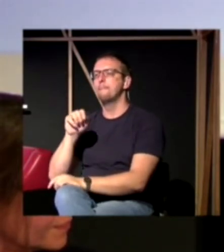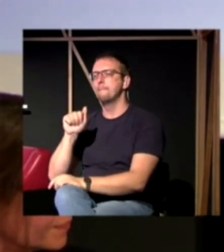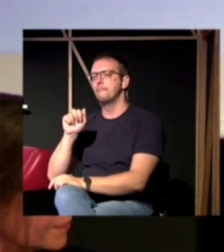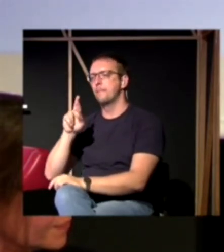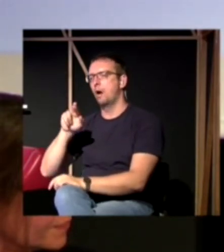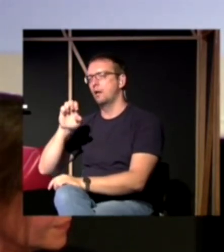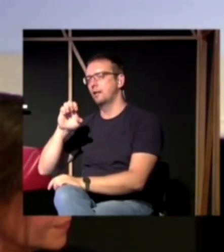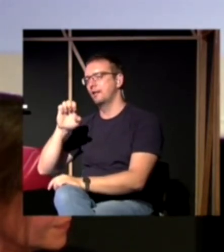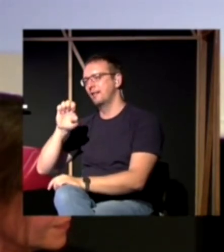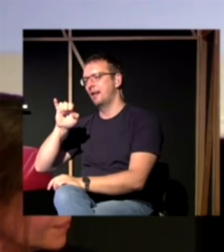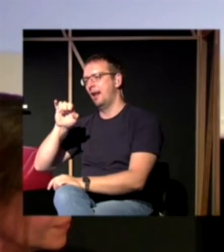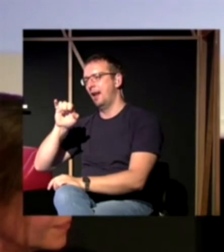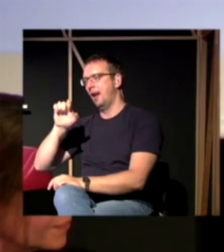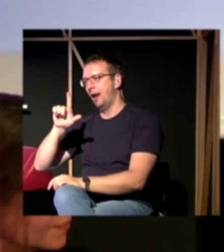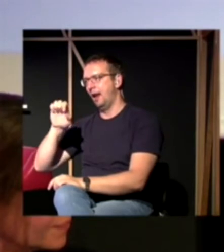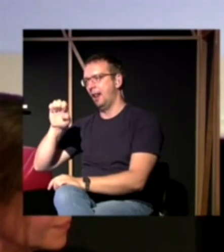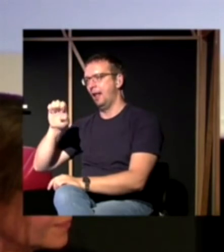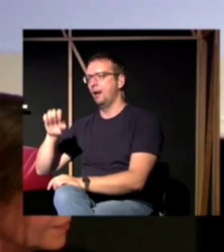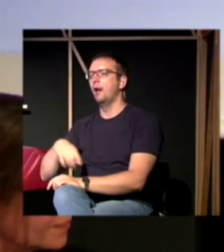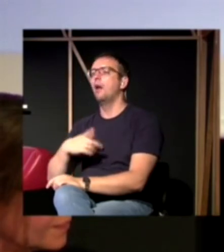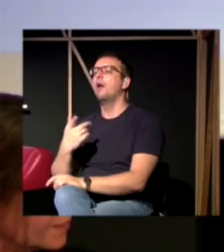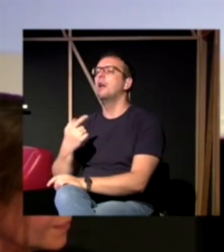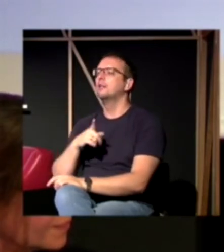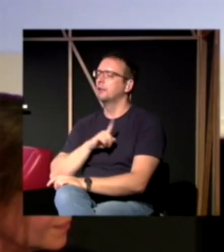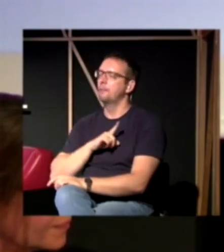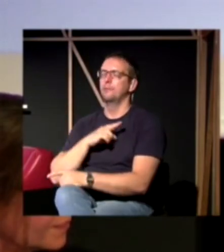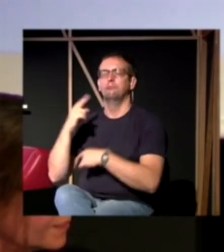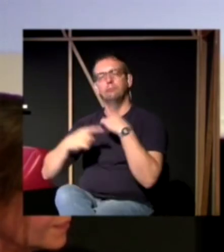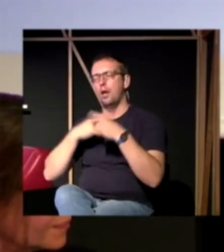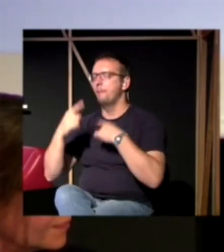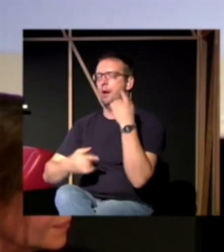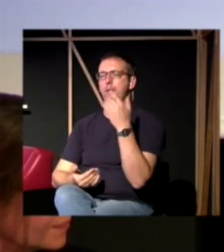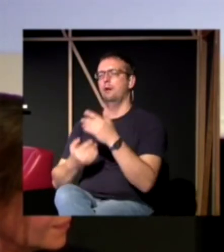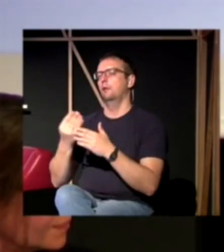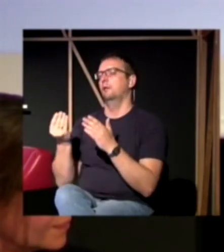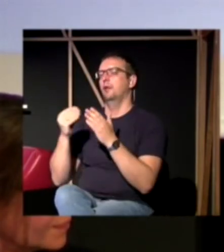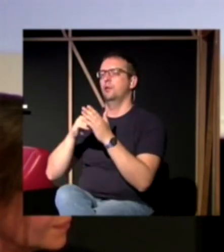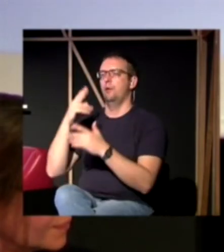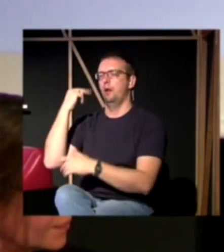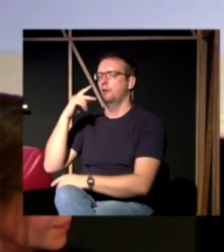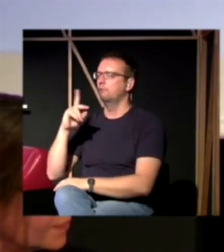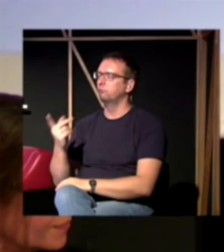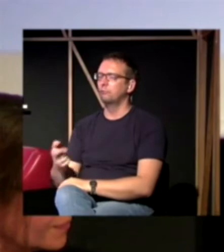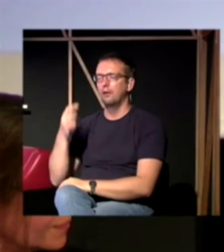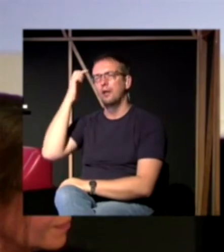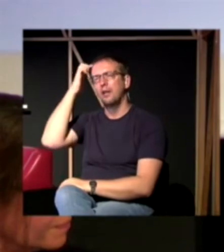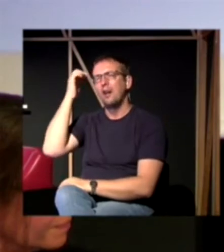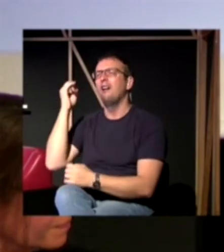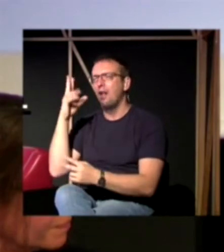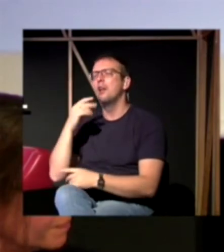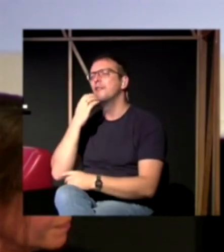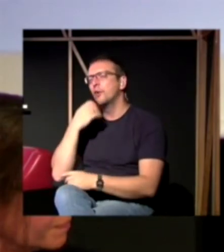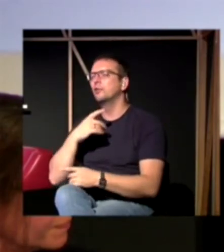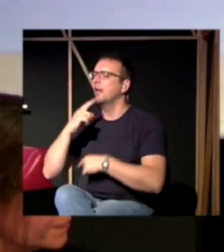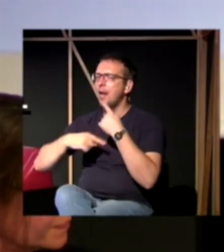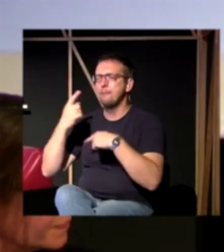improve on that stuff, on this stuff. And I think our work can't be